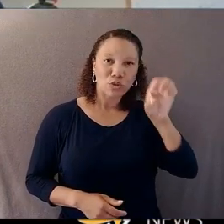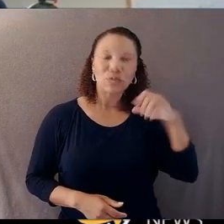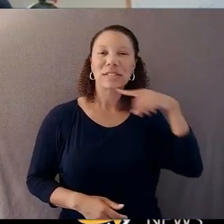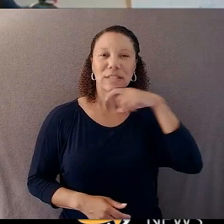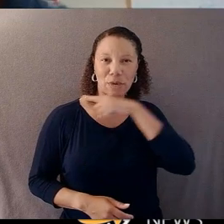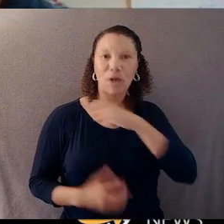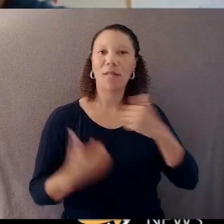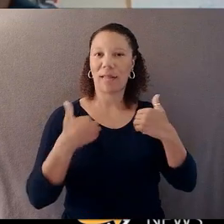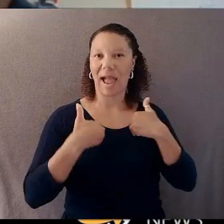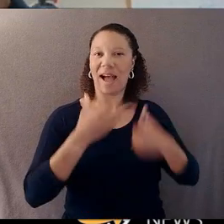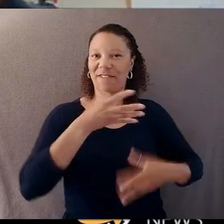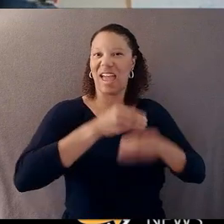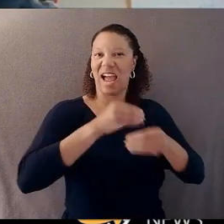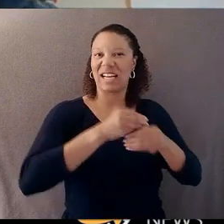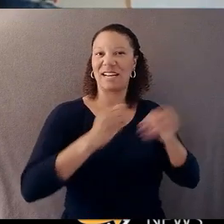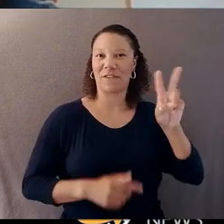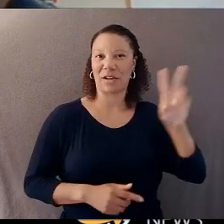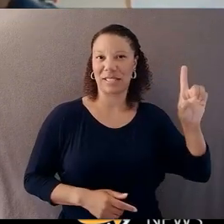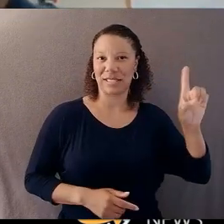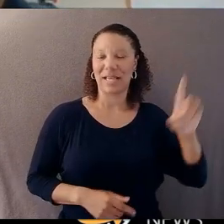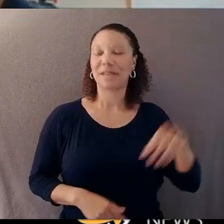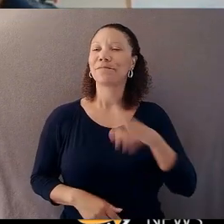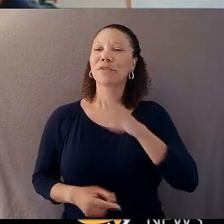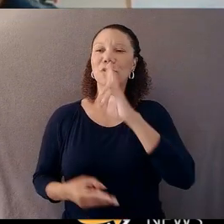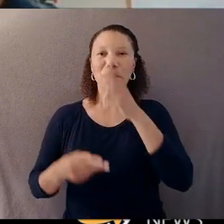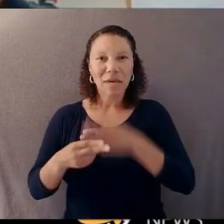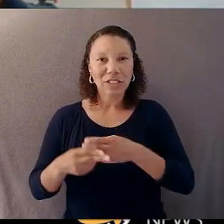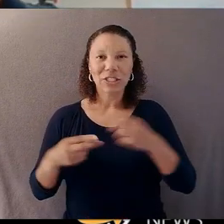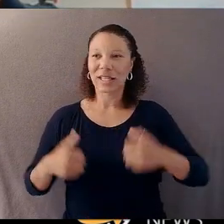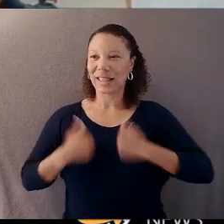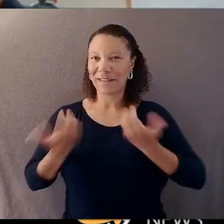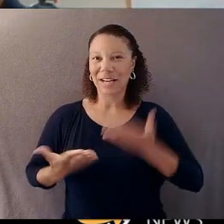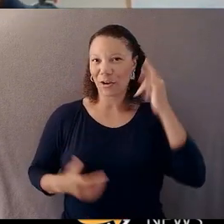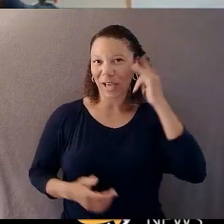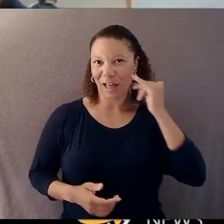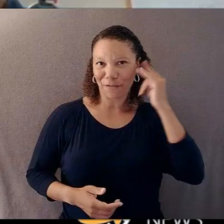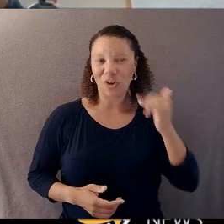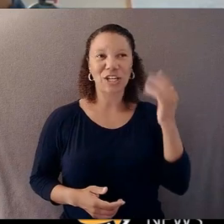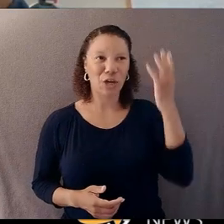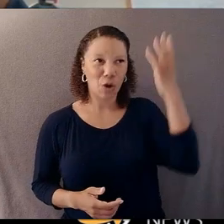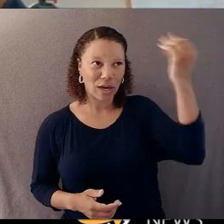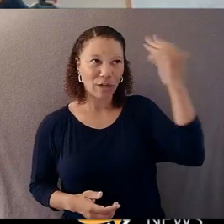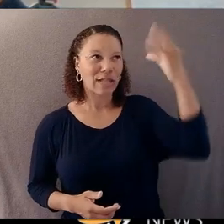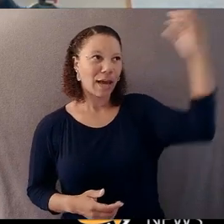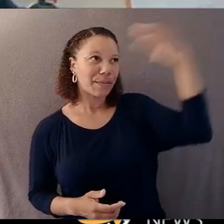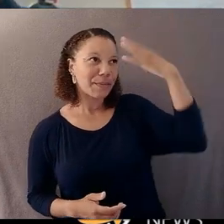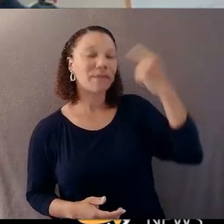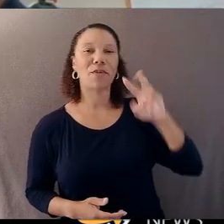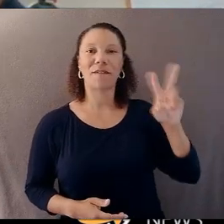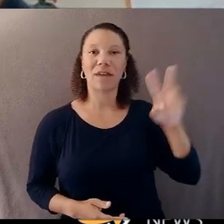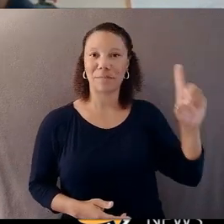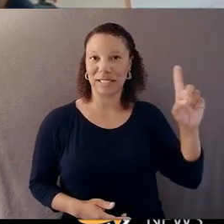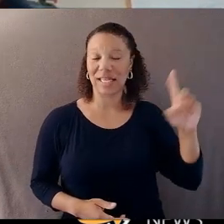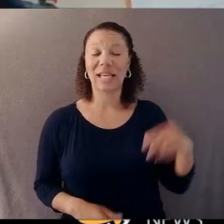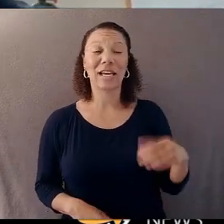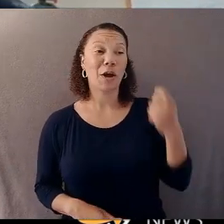mentioned living in California, going outside, getting vitamin D by being outside. And we recently did have a